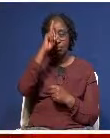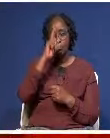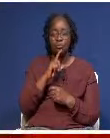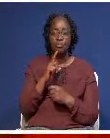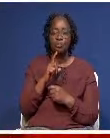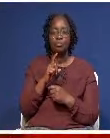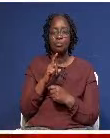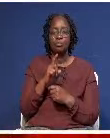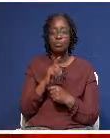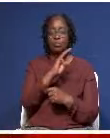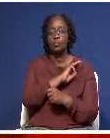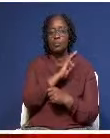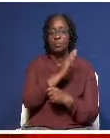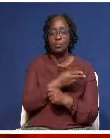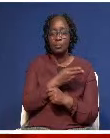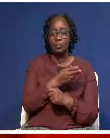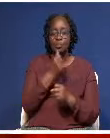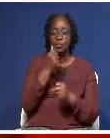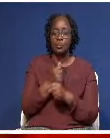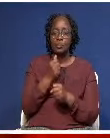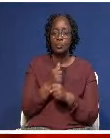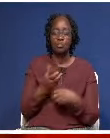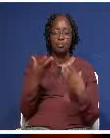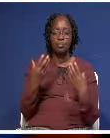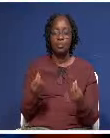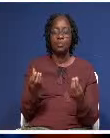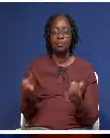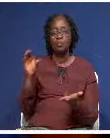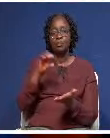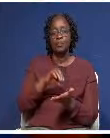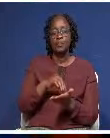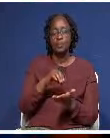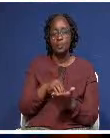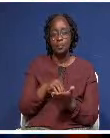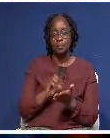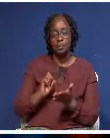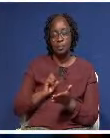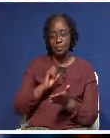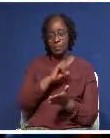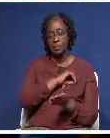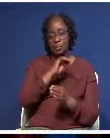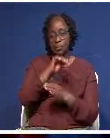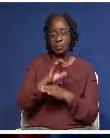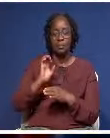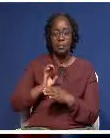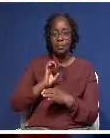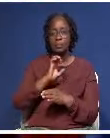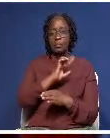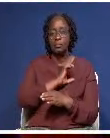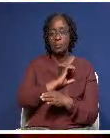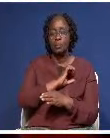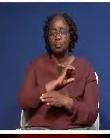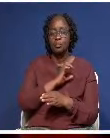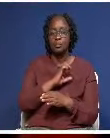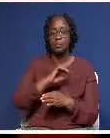serious deficit of capacity to deal with a very simple matter. Senator Gloria Oroba, akiromba kamiti ya kuraidi lotunga